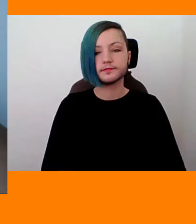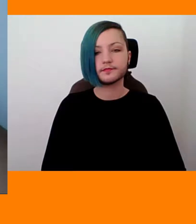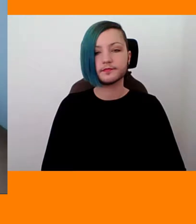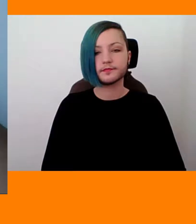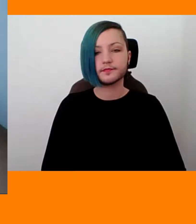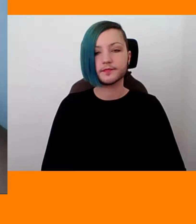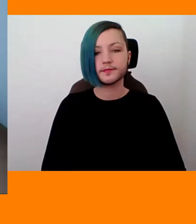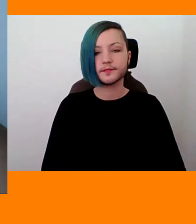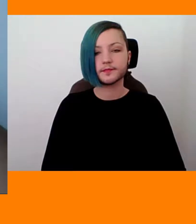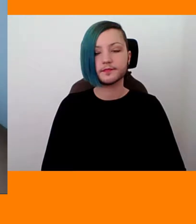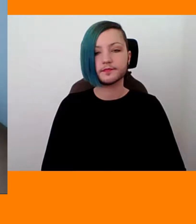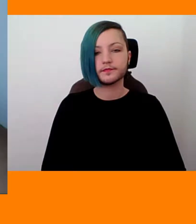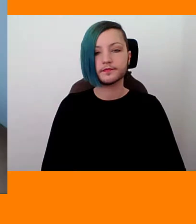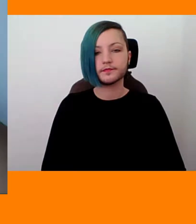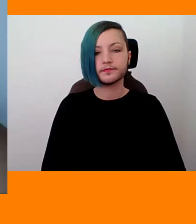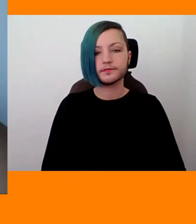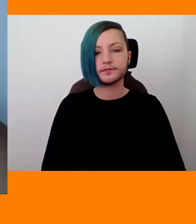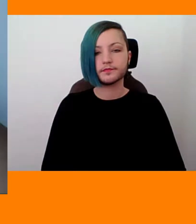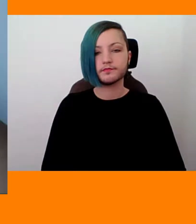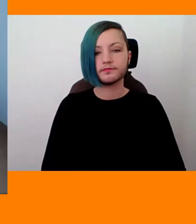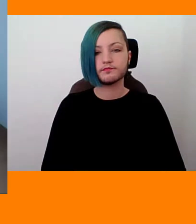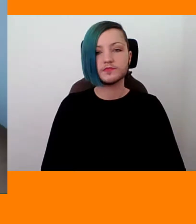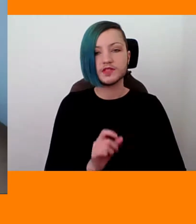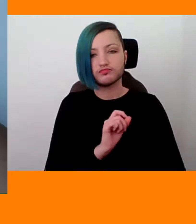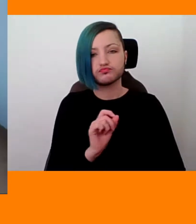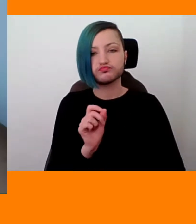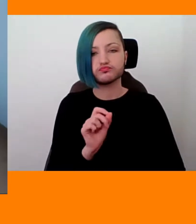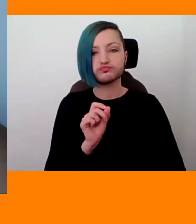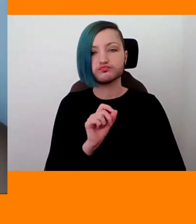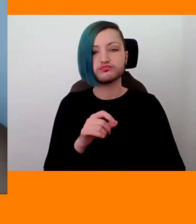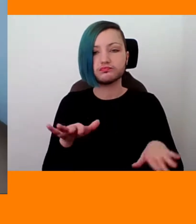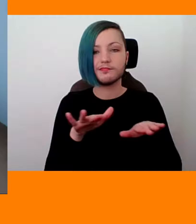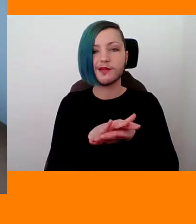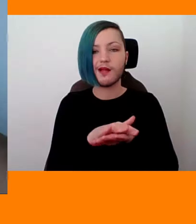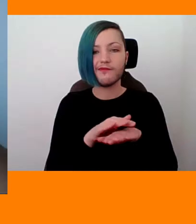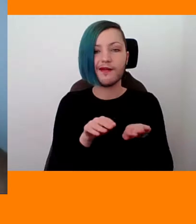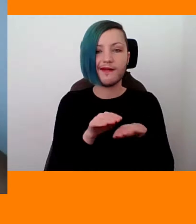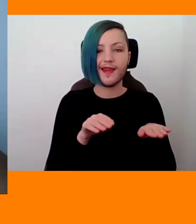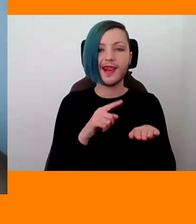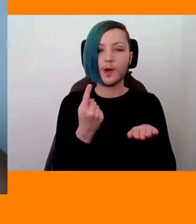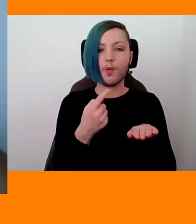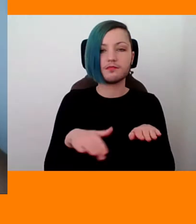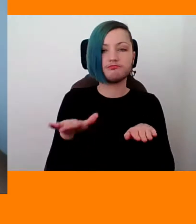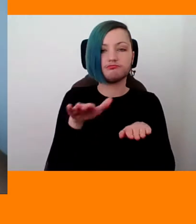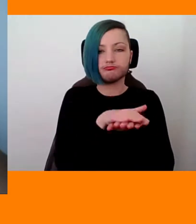And just fill it in over your first layer.